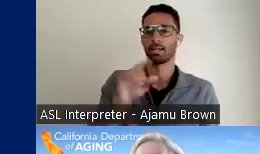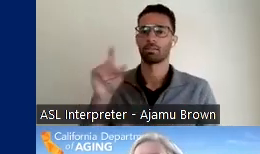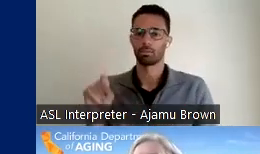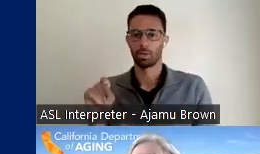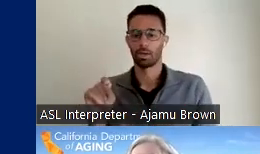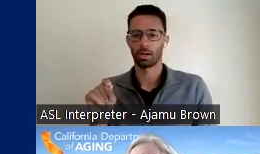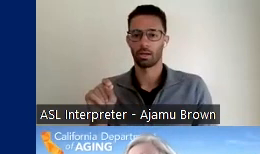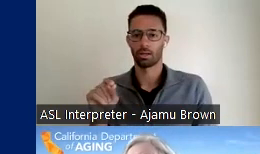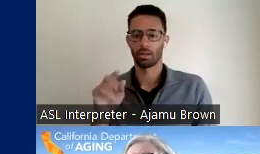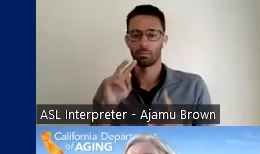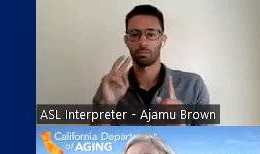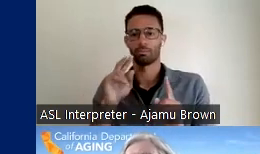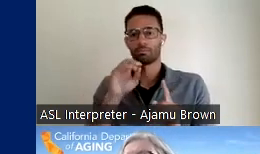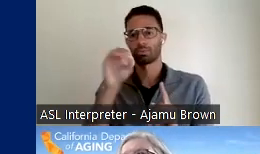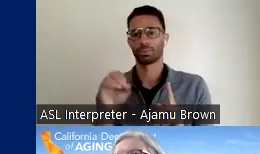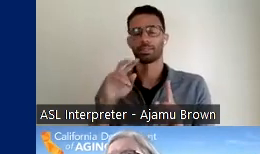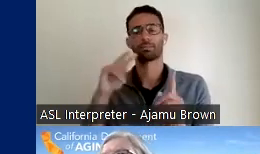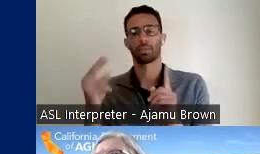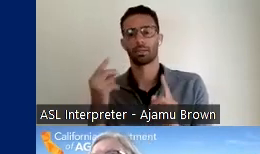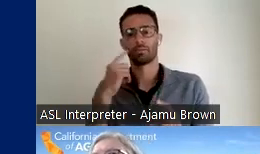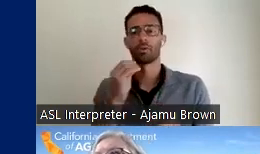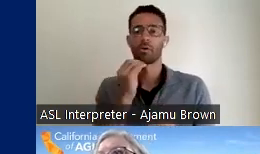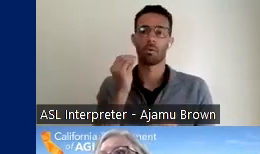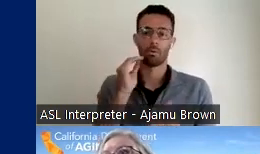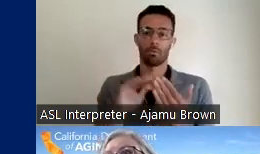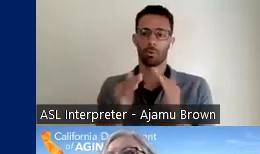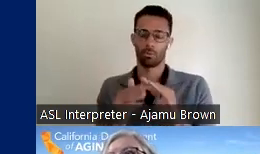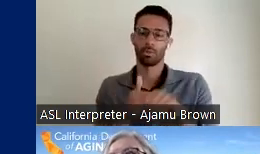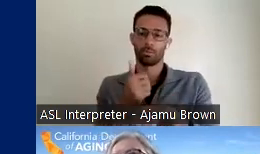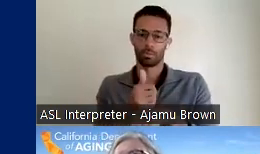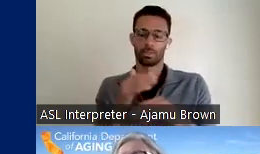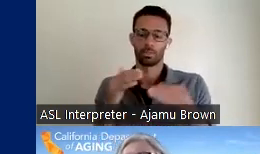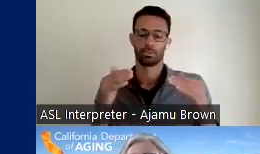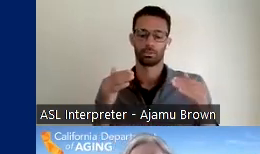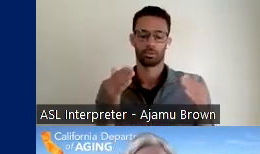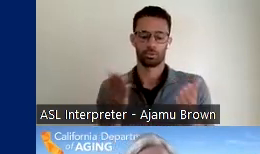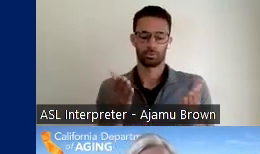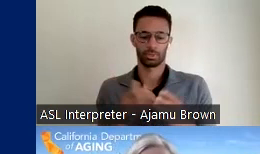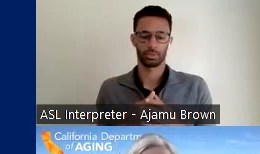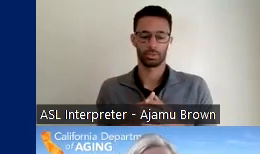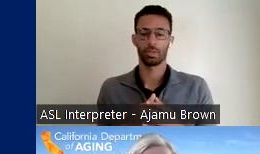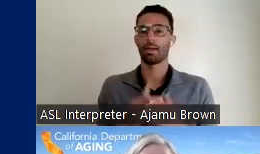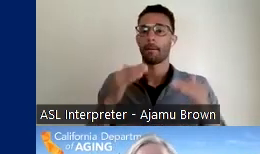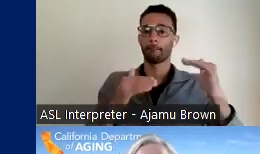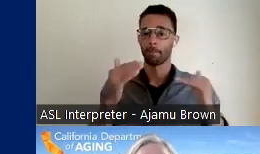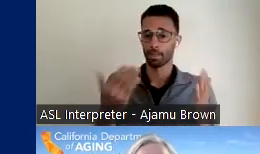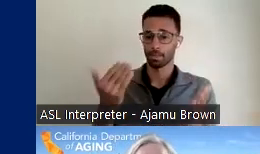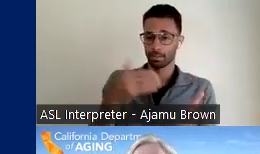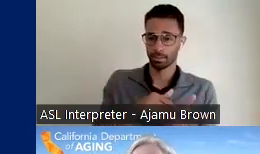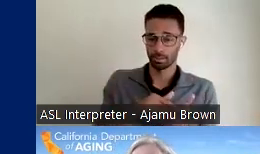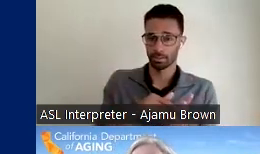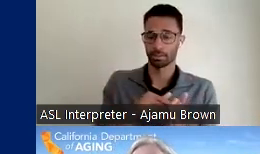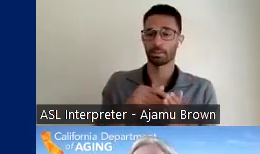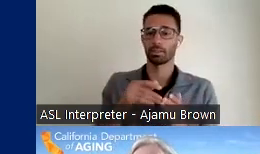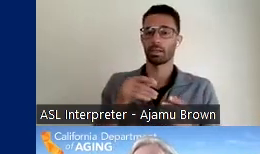services for a rebalancing of the fiscal calculations so that the direct support